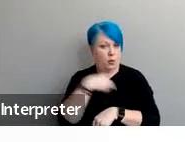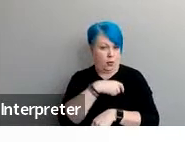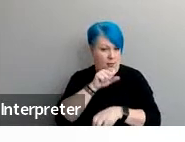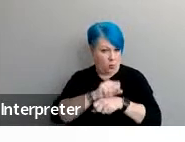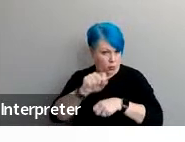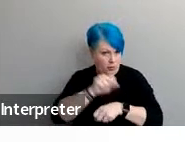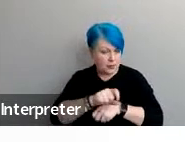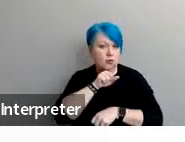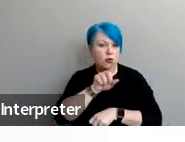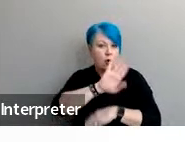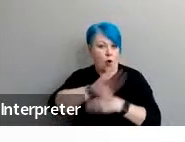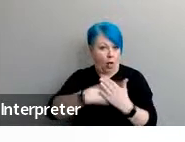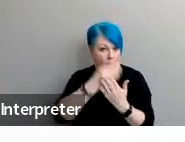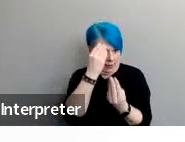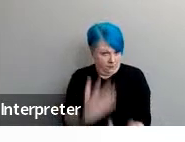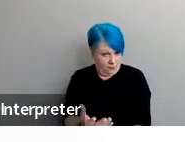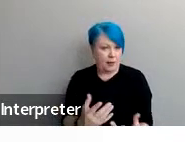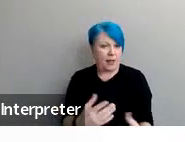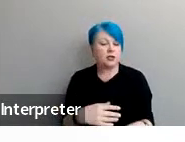we get the information in